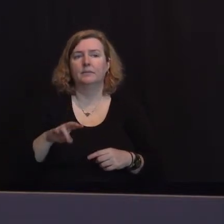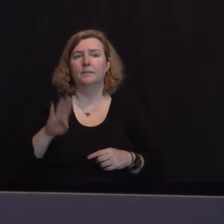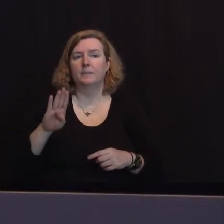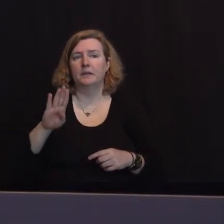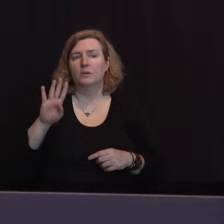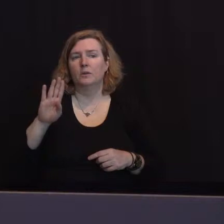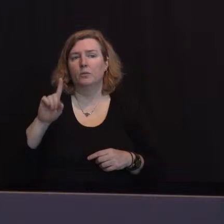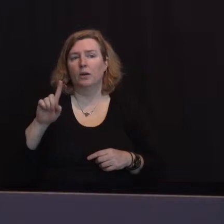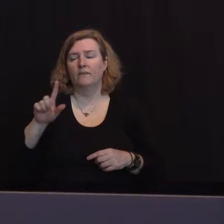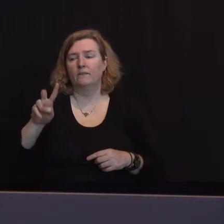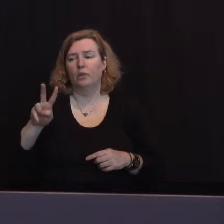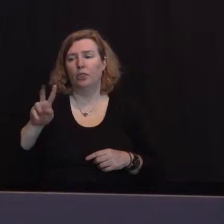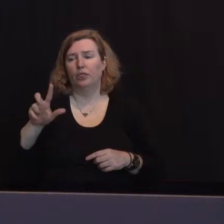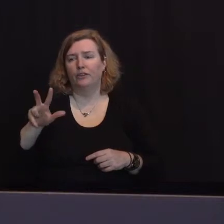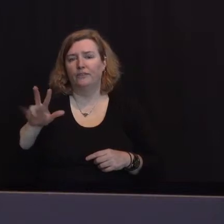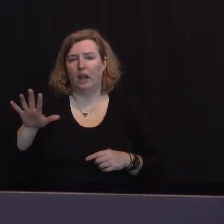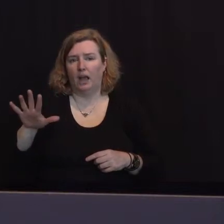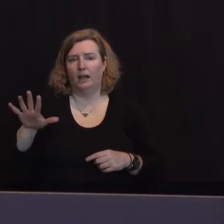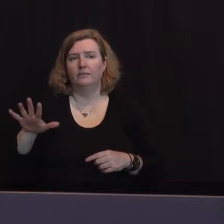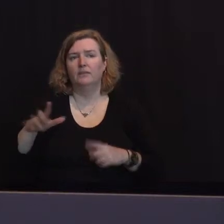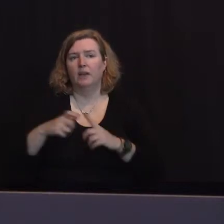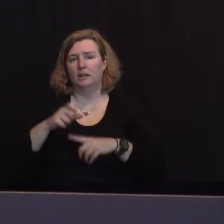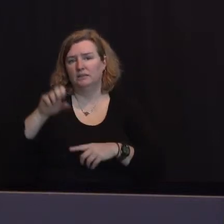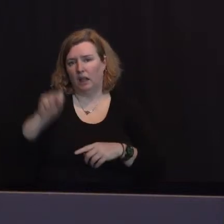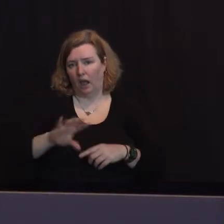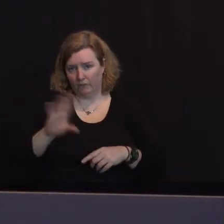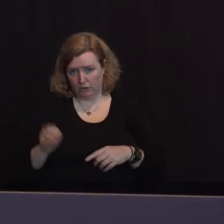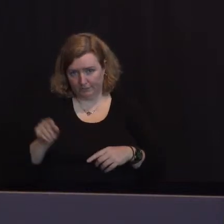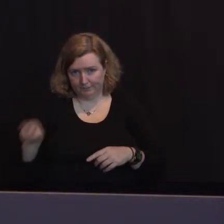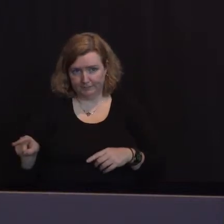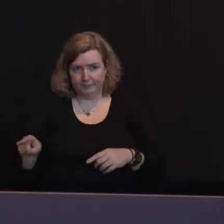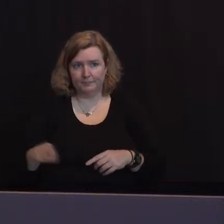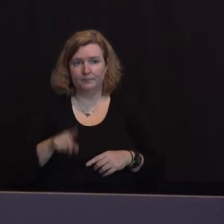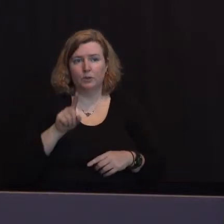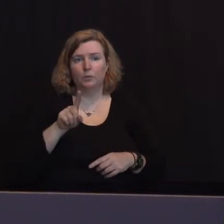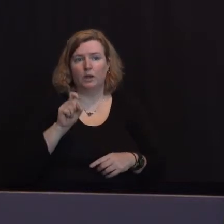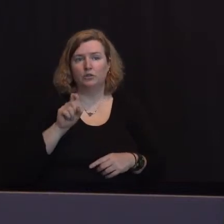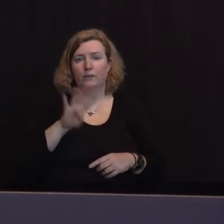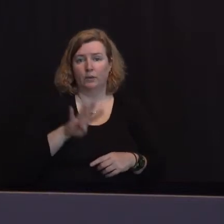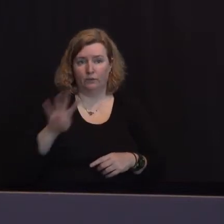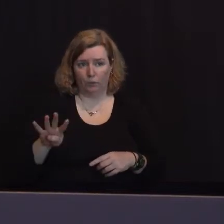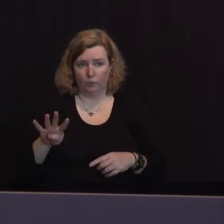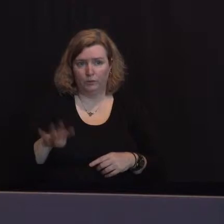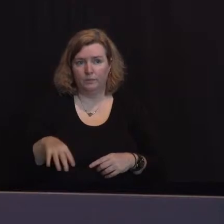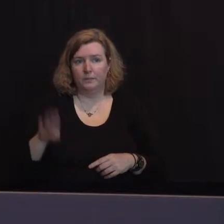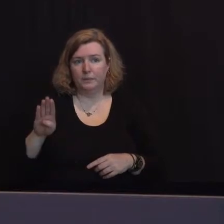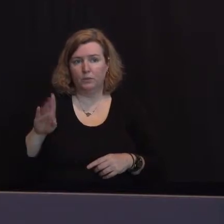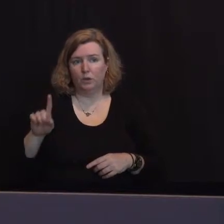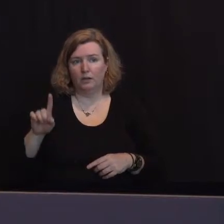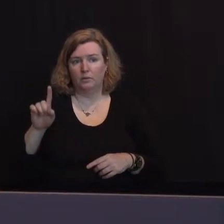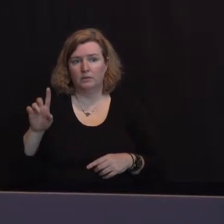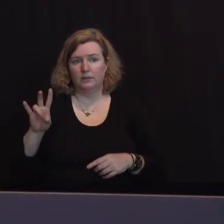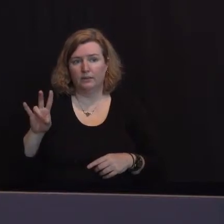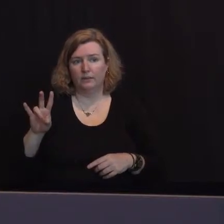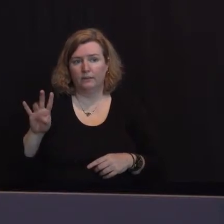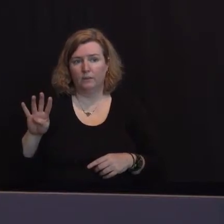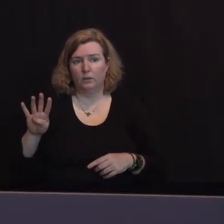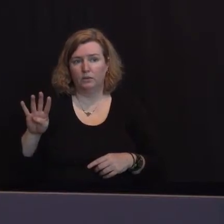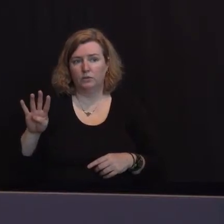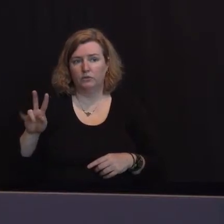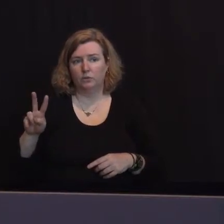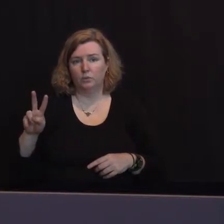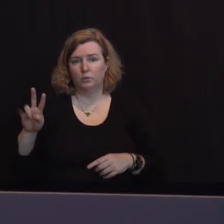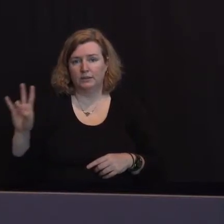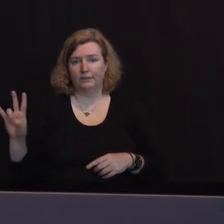B1351, the variant emerging out of South Africa, and 144 reports of B1427 and